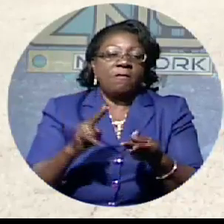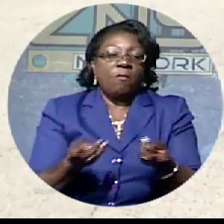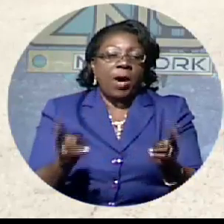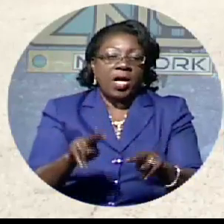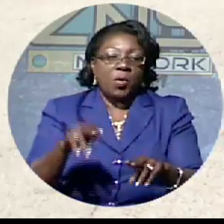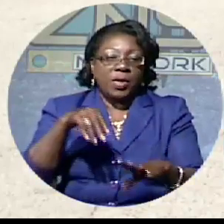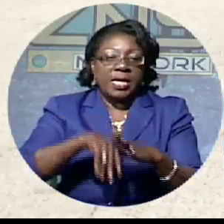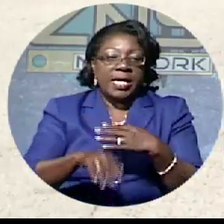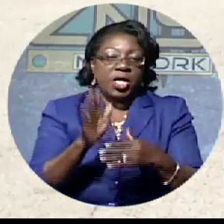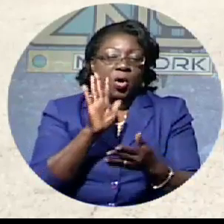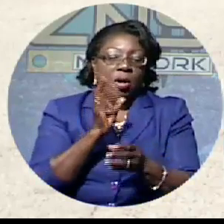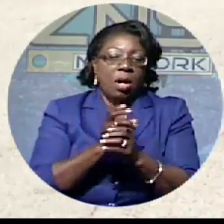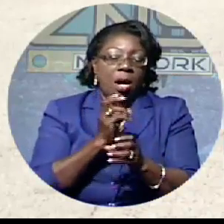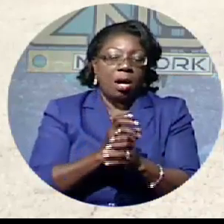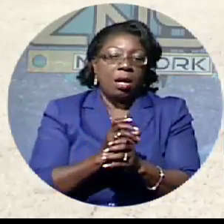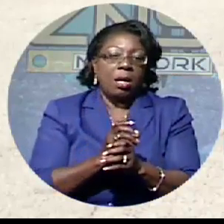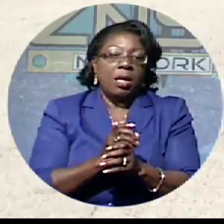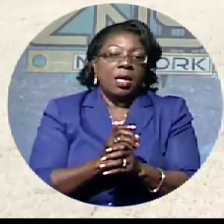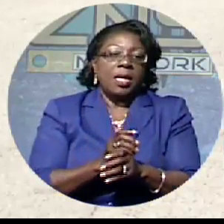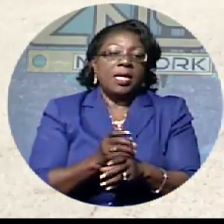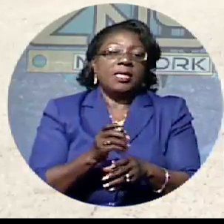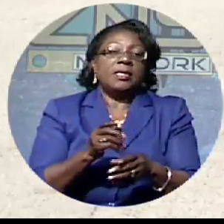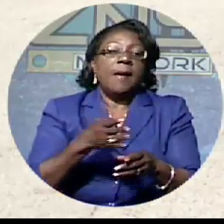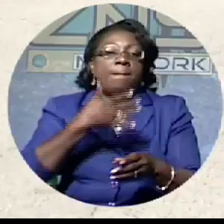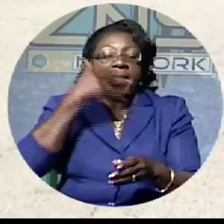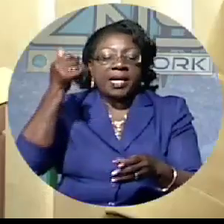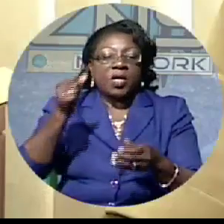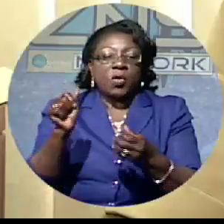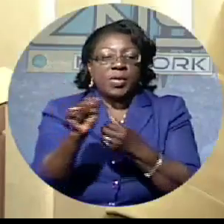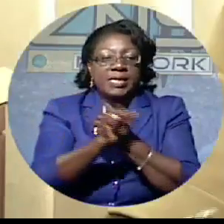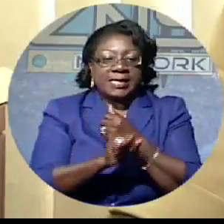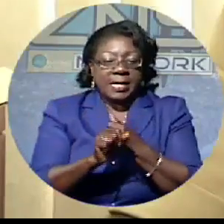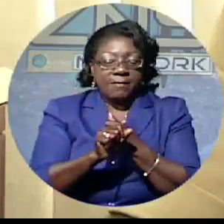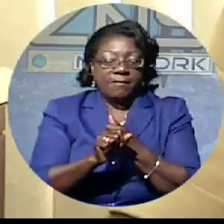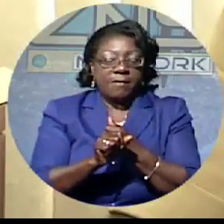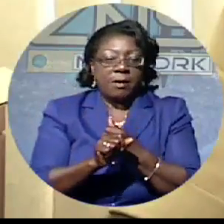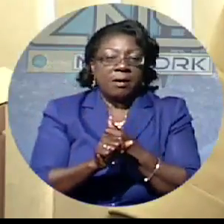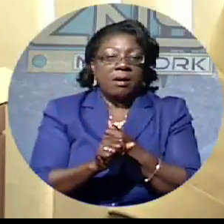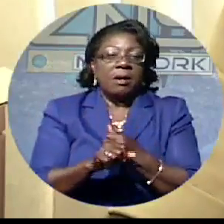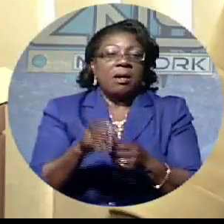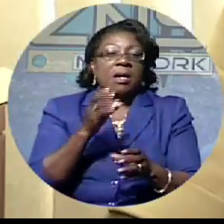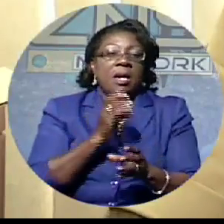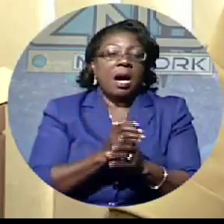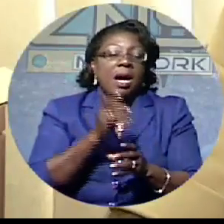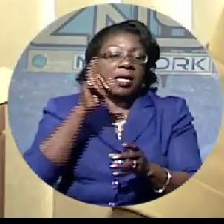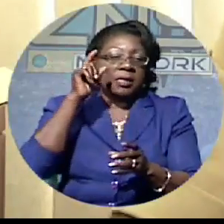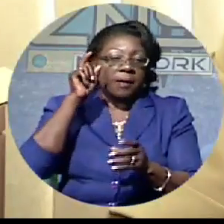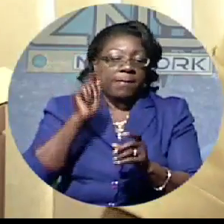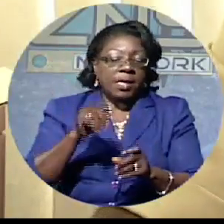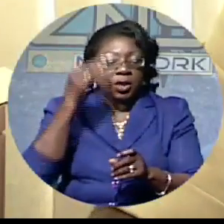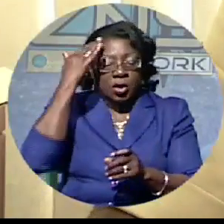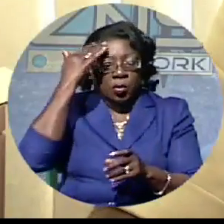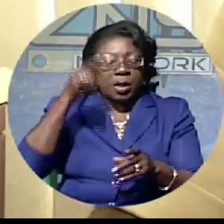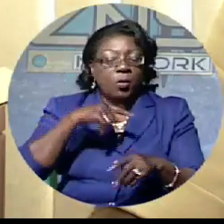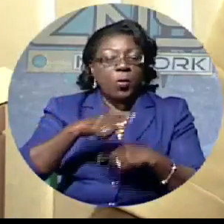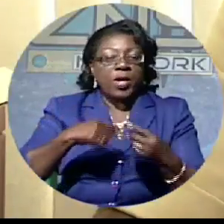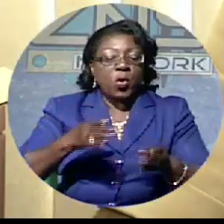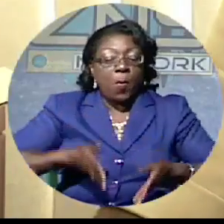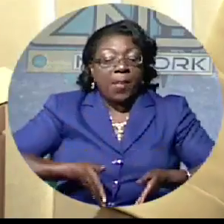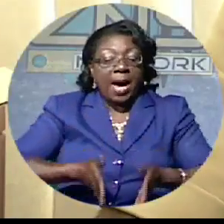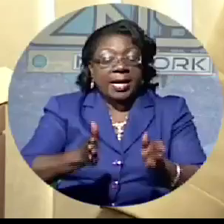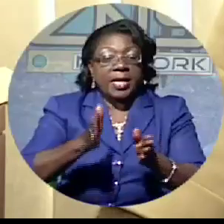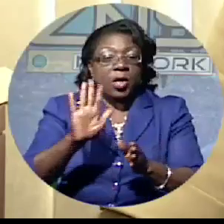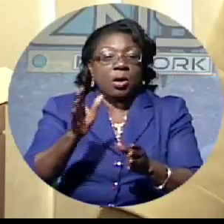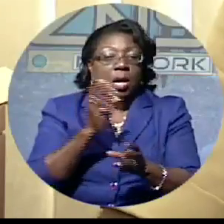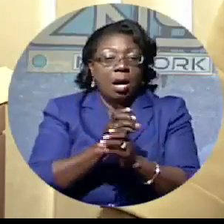a vehicle. They say it's better to be safe than sorry. Motor vehicle owners must be mindful of when you're parking.